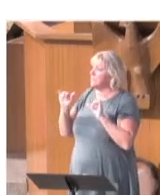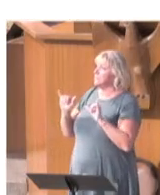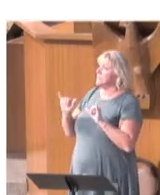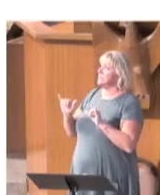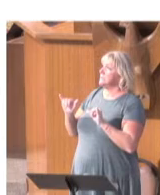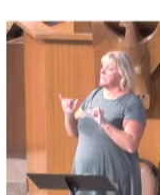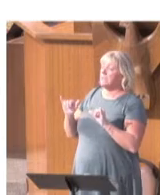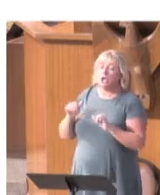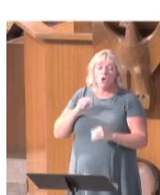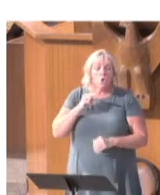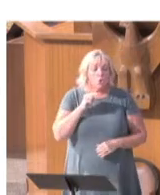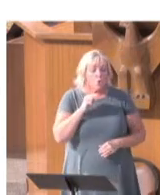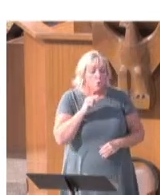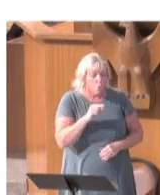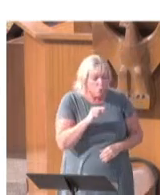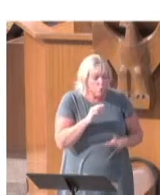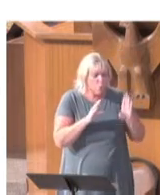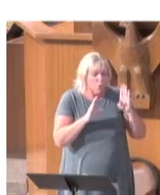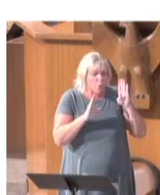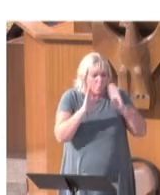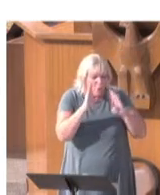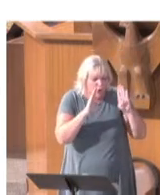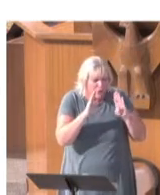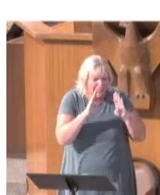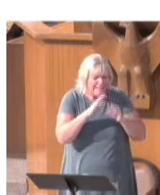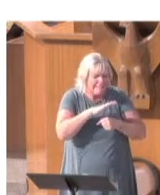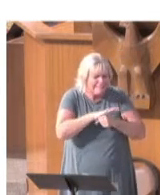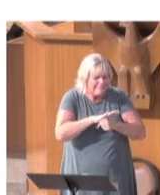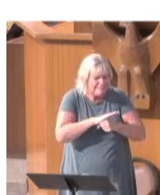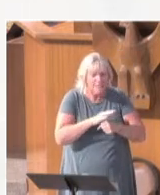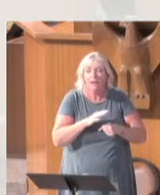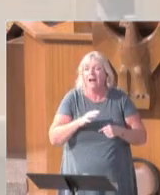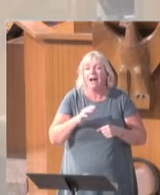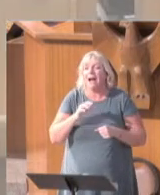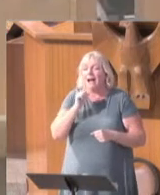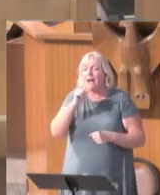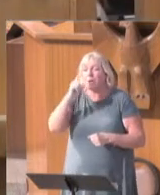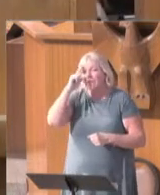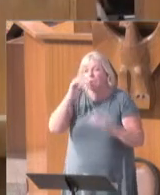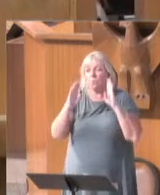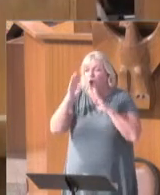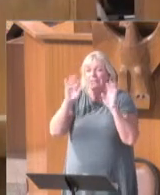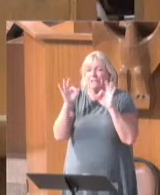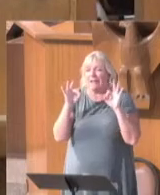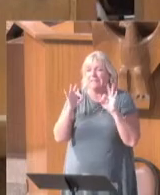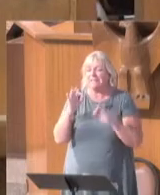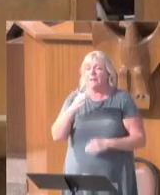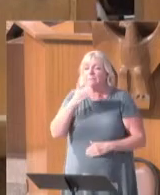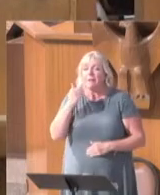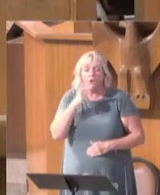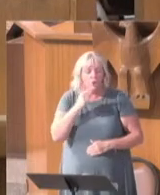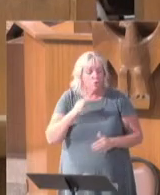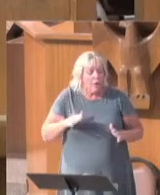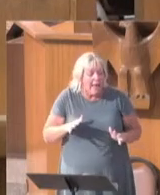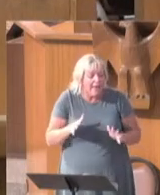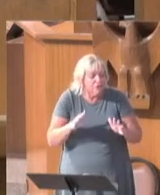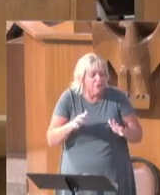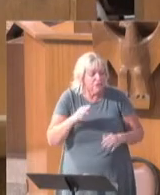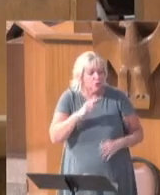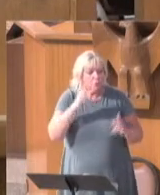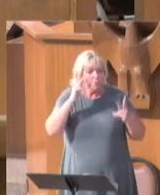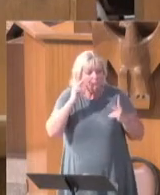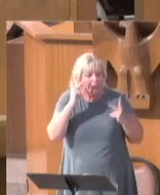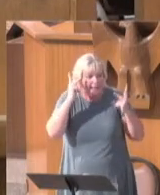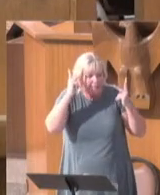then he says, you are worried and distracted. Although I think a better translation is actually, you are anxious and